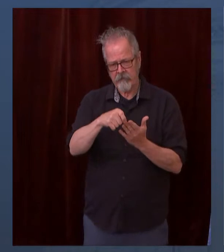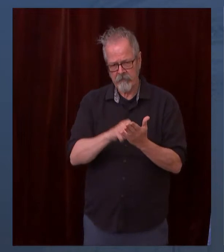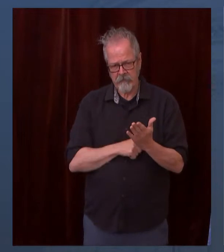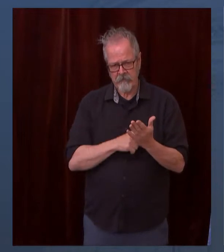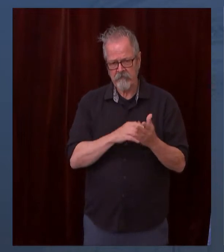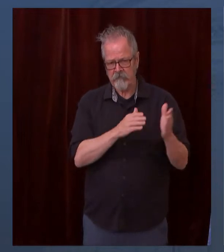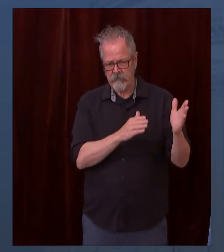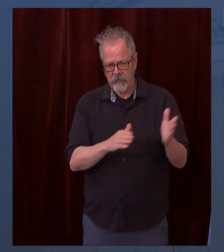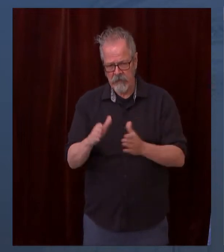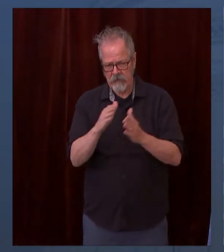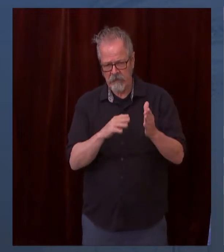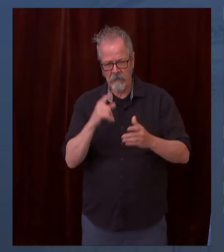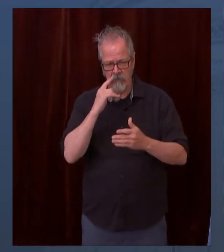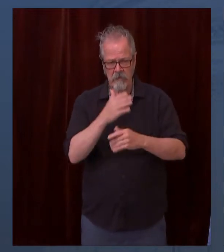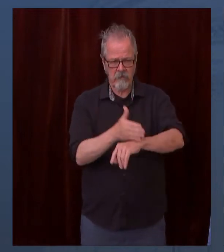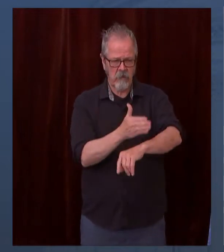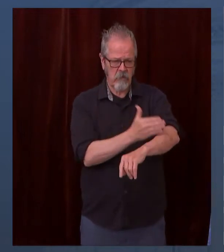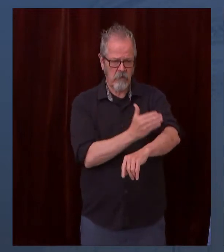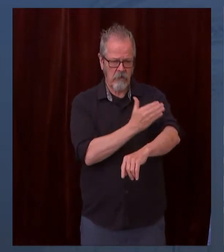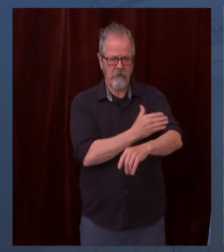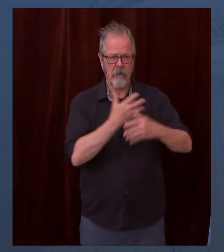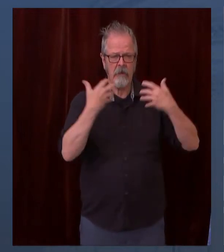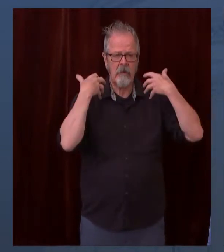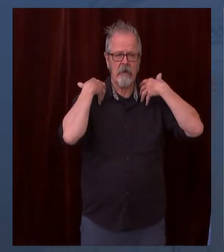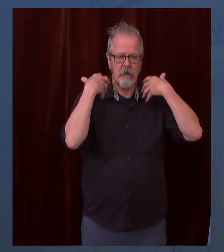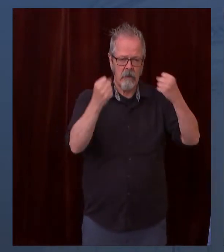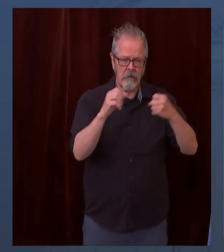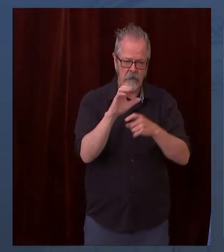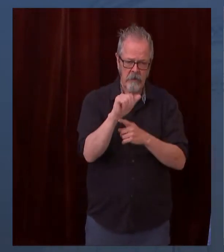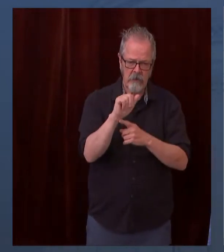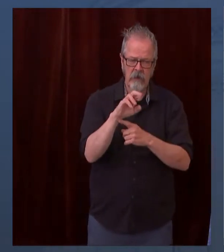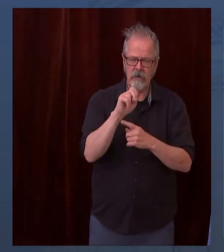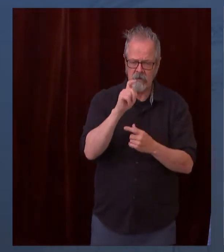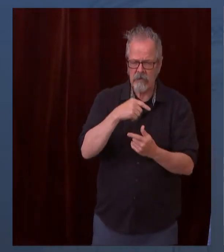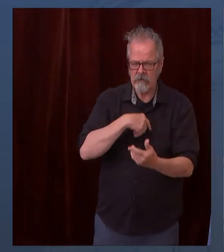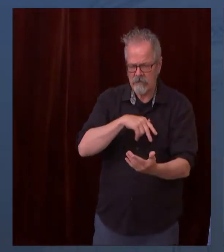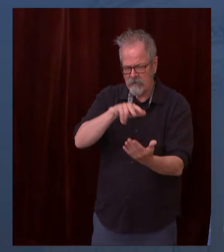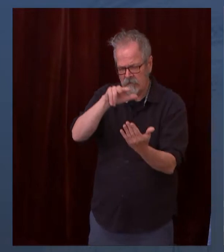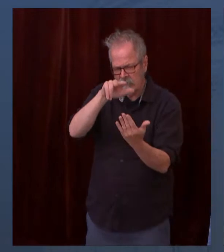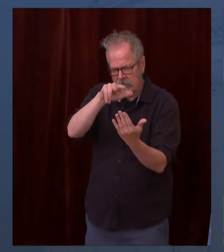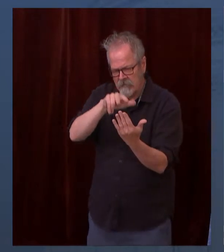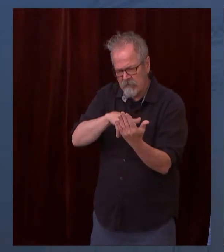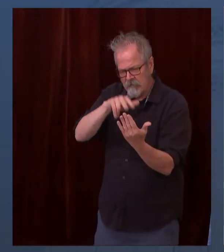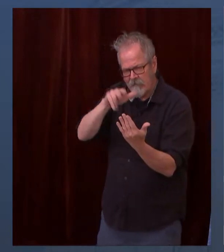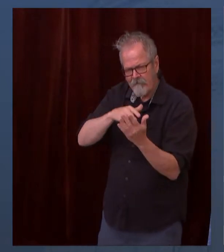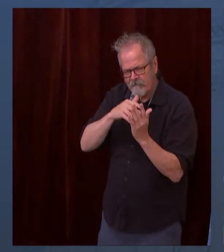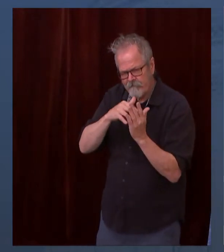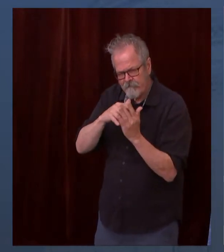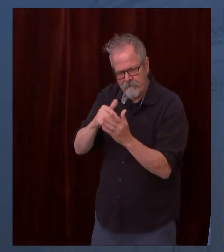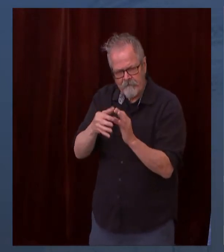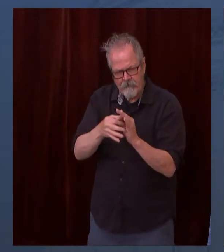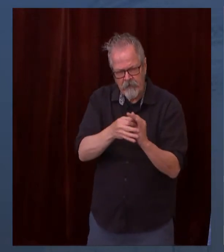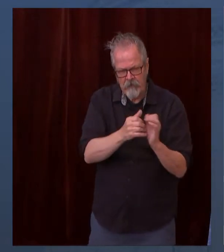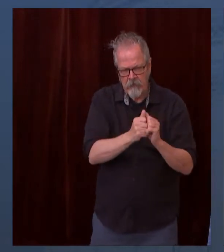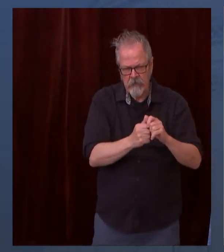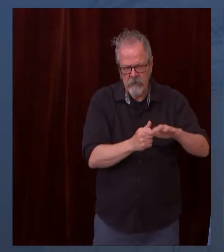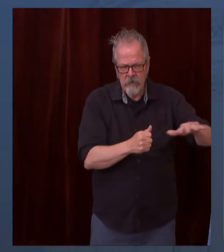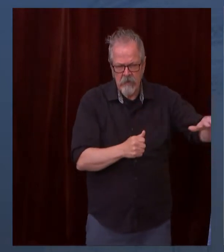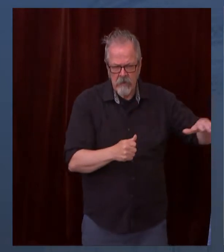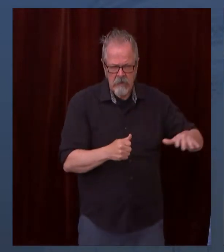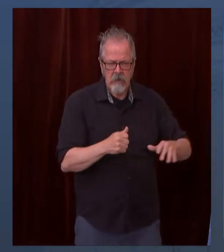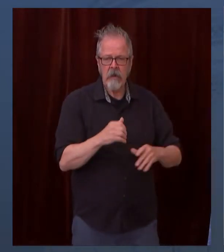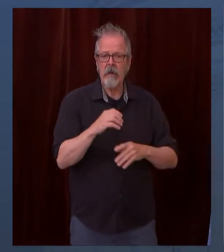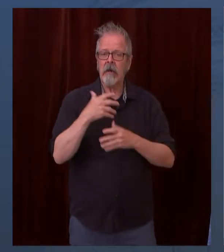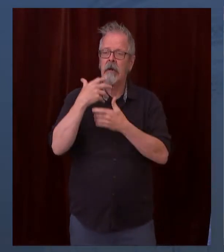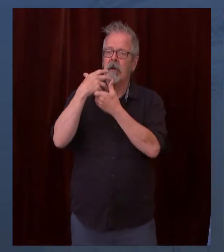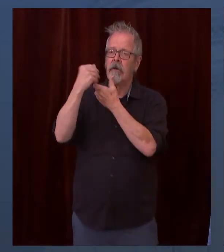a chance to look at that and work with some outside parties on some of the quality review of the program.